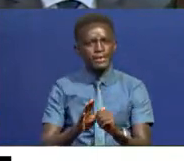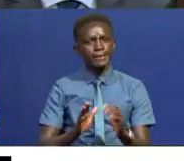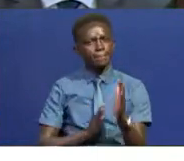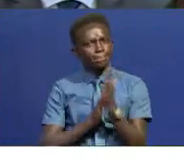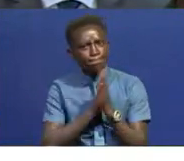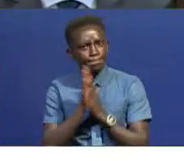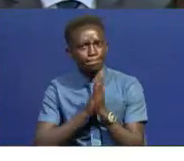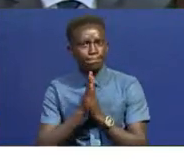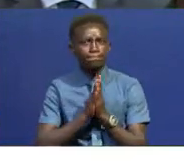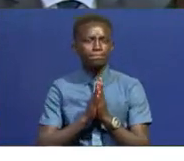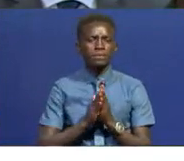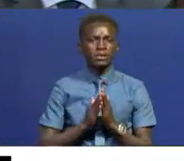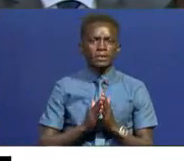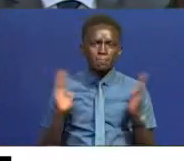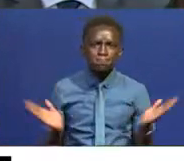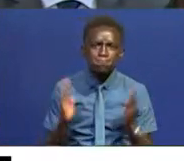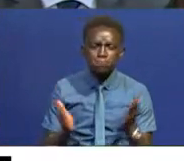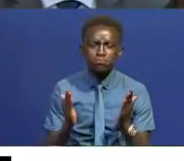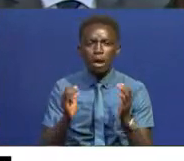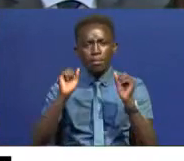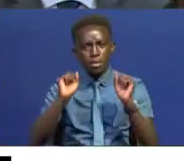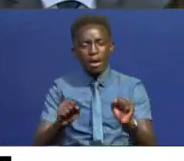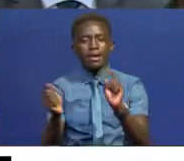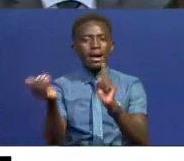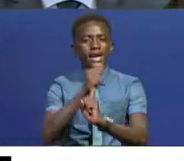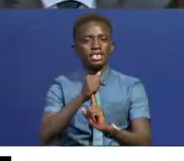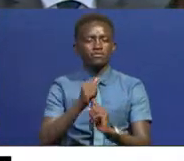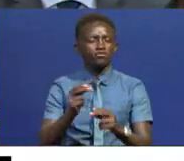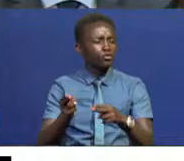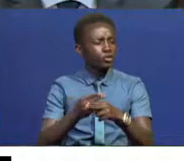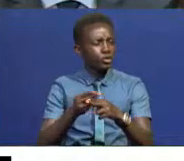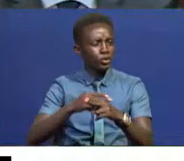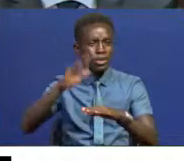this sooner than even 2027.